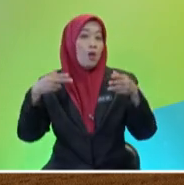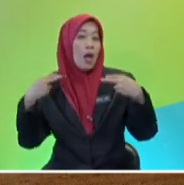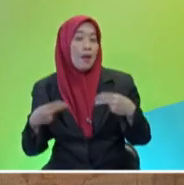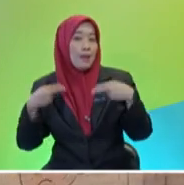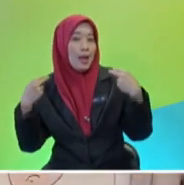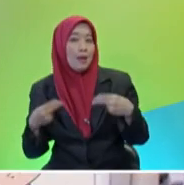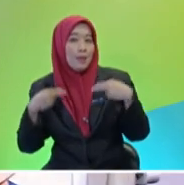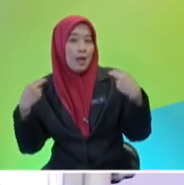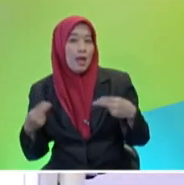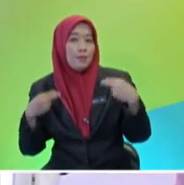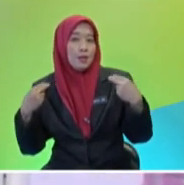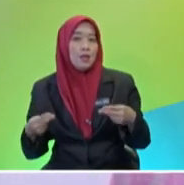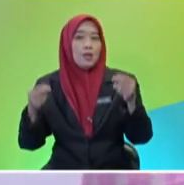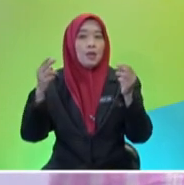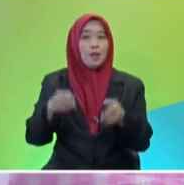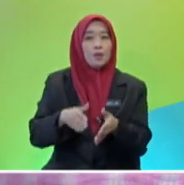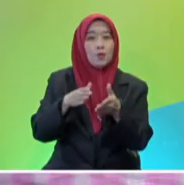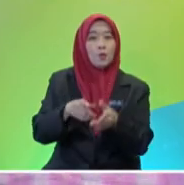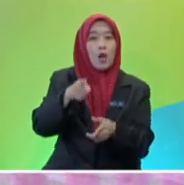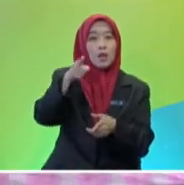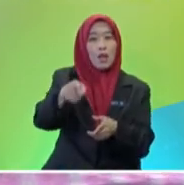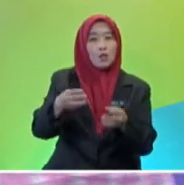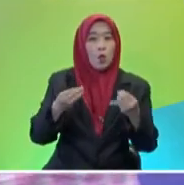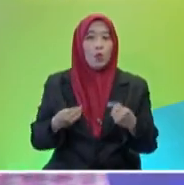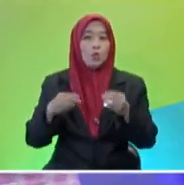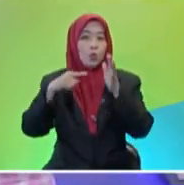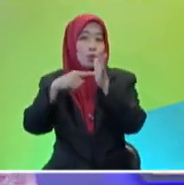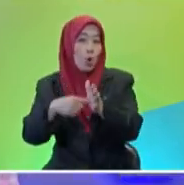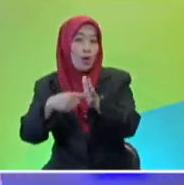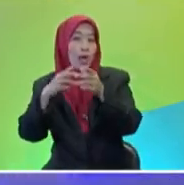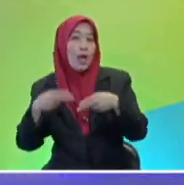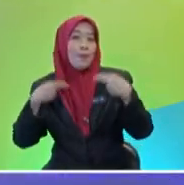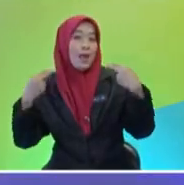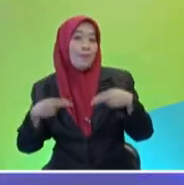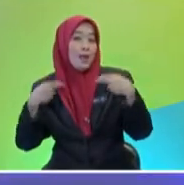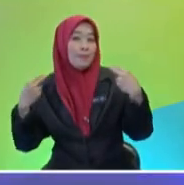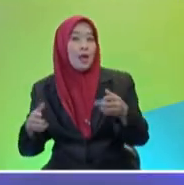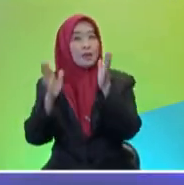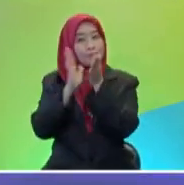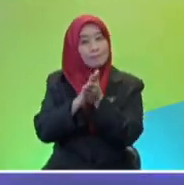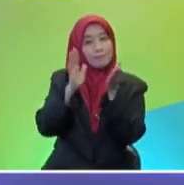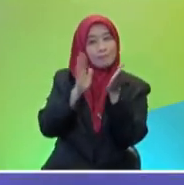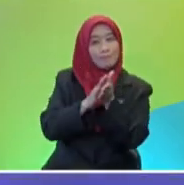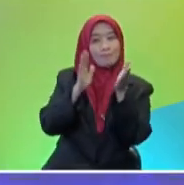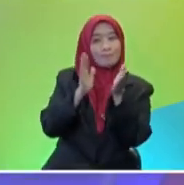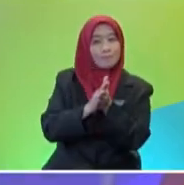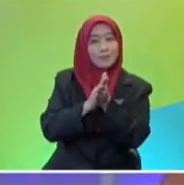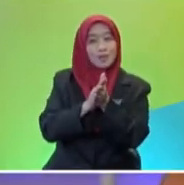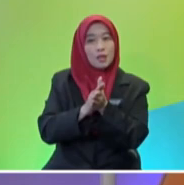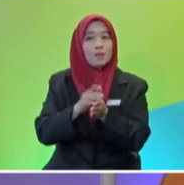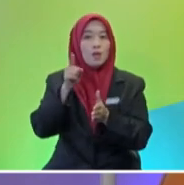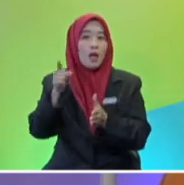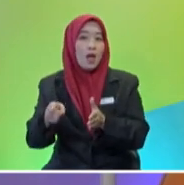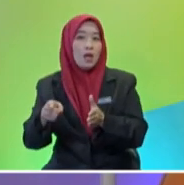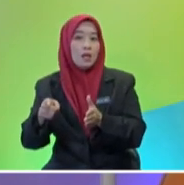If you're happy, happy, happy, and you want to show it. If you're happy, happy, happy, clap your hands.